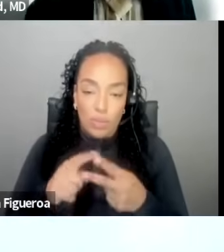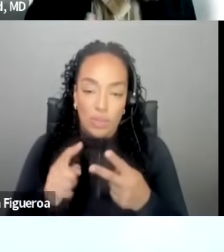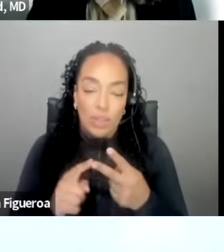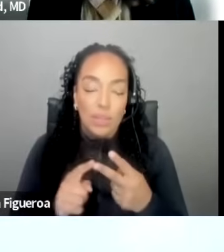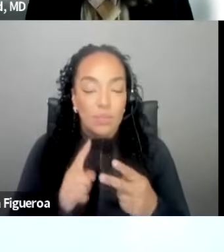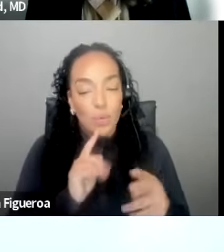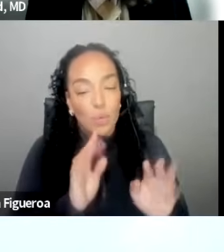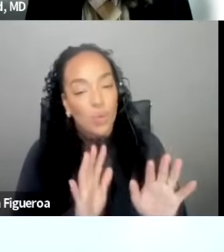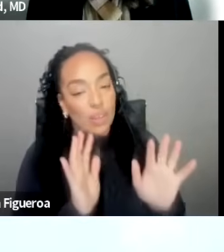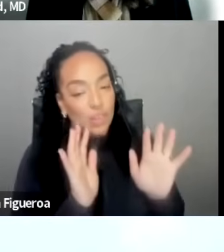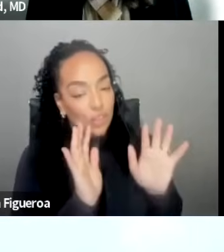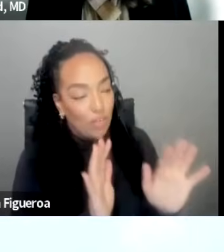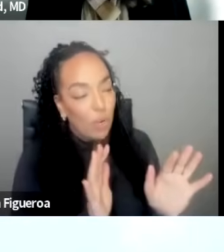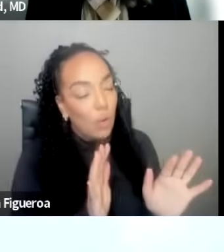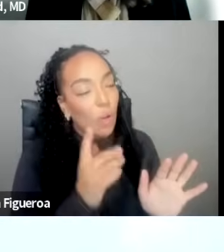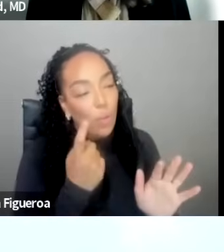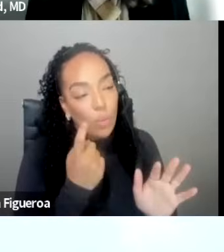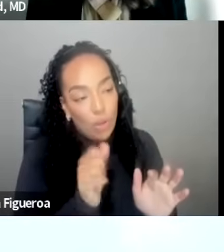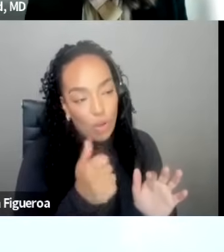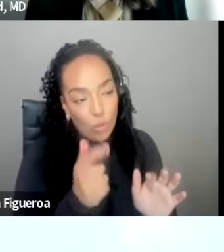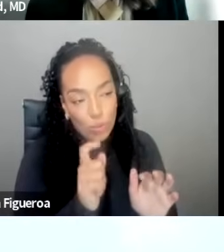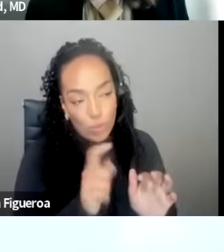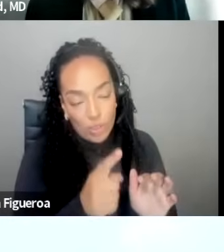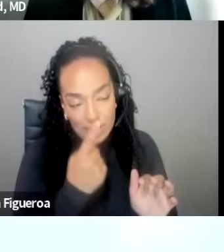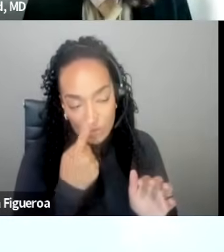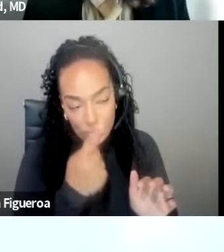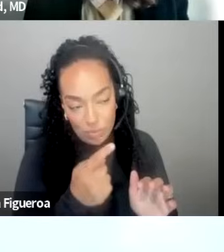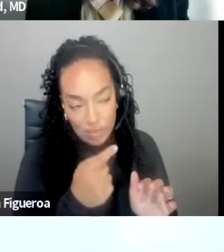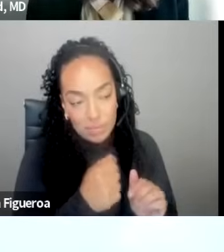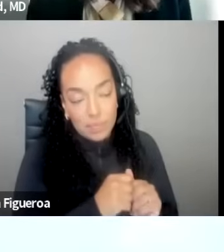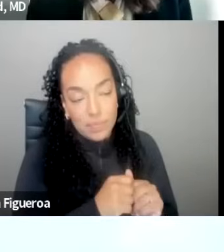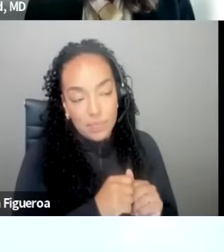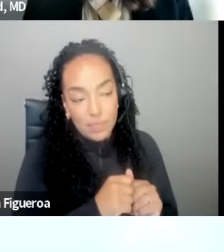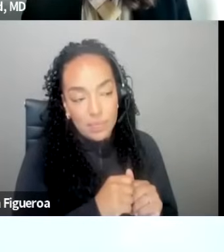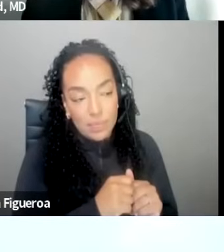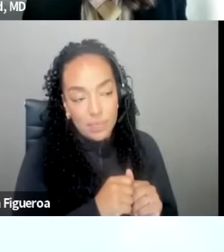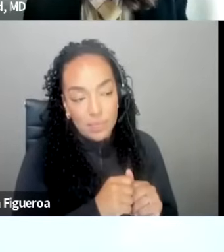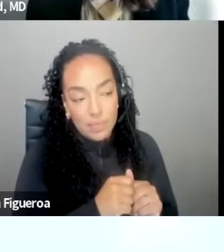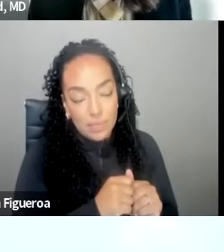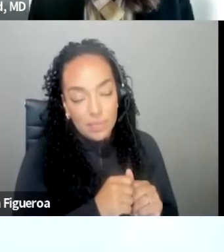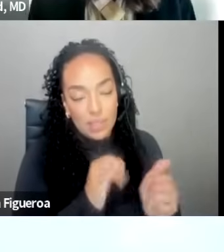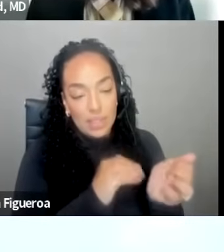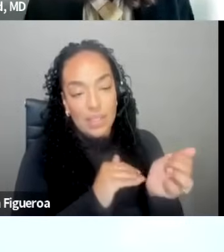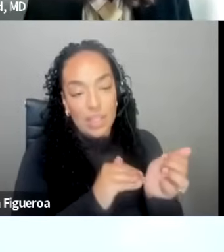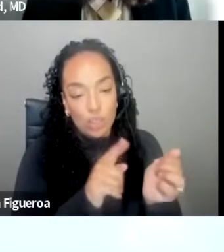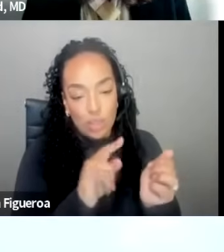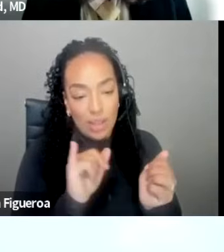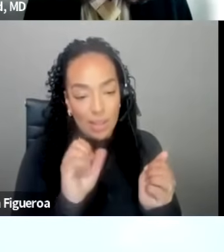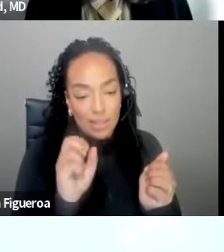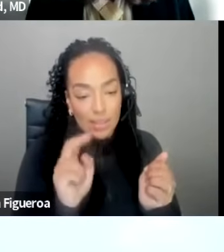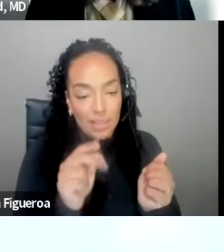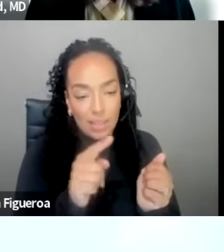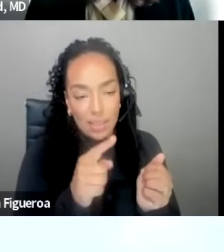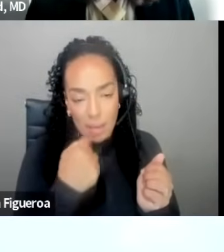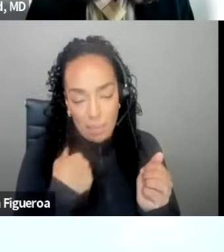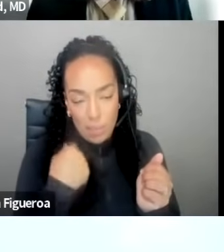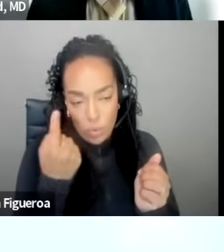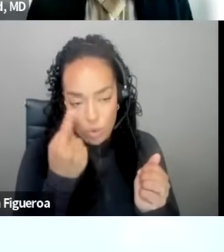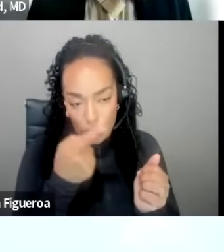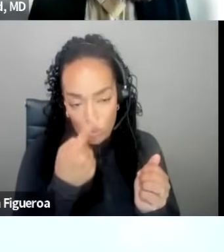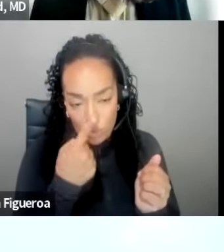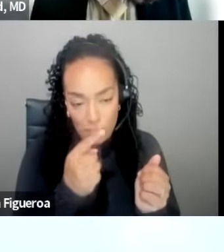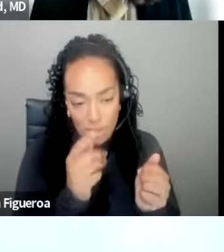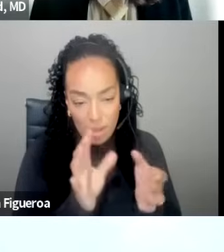Wonderful. And one additional question, if I may, for Dr. Eisen. I'm wondering, can you comment on